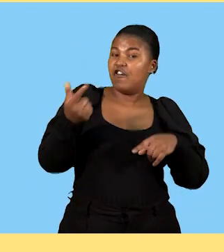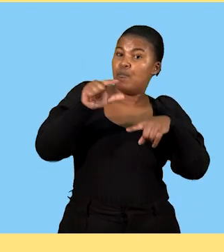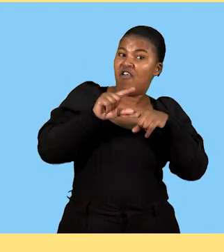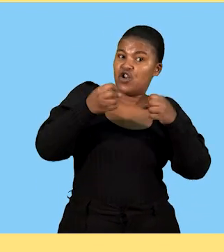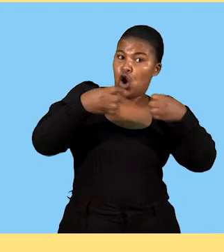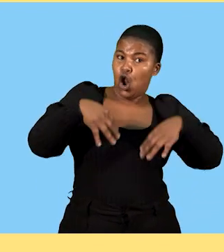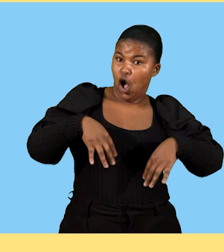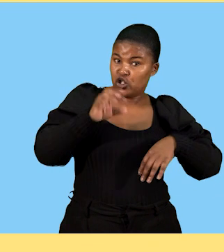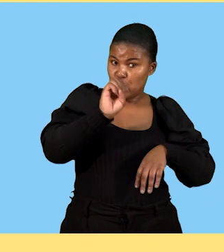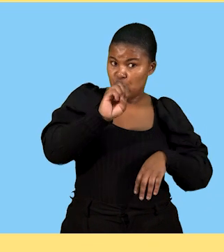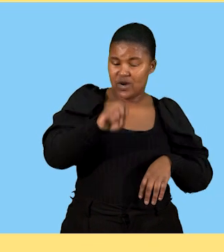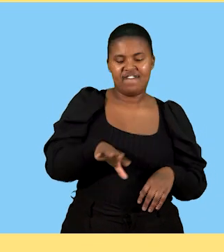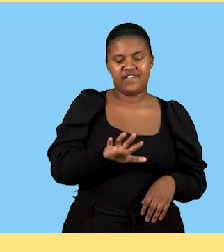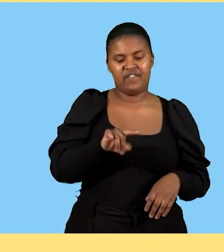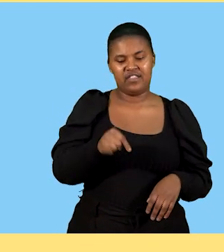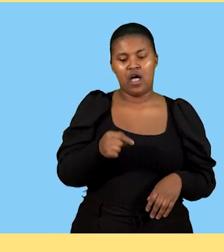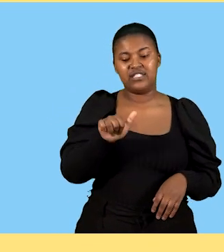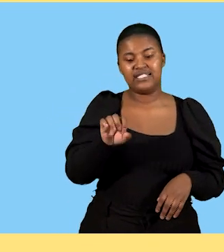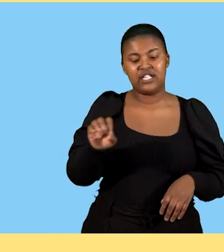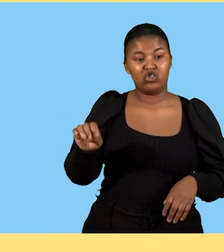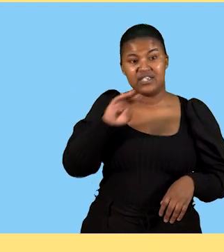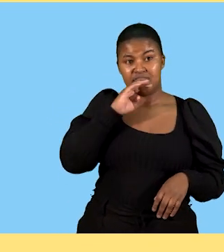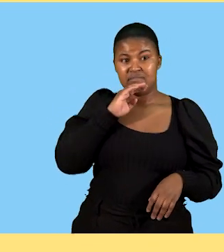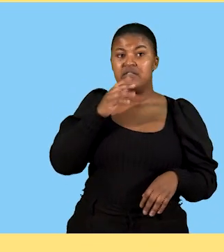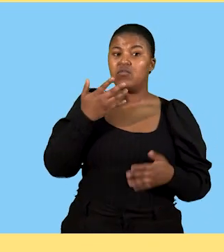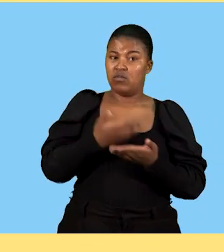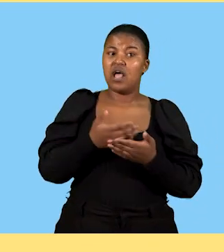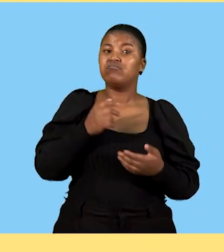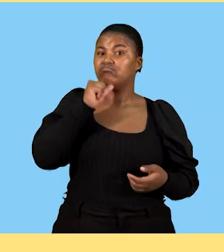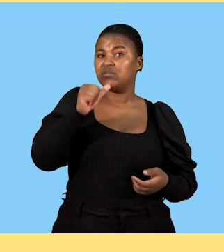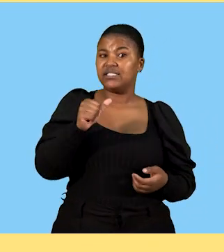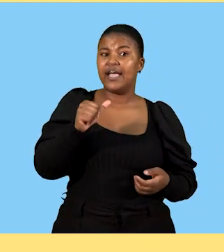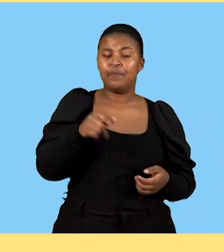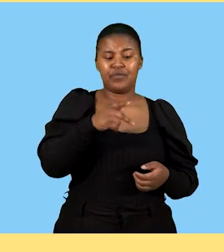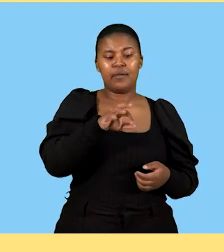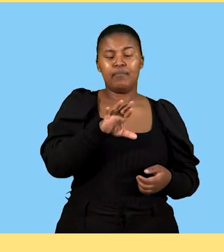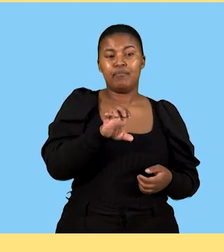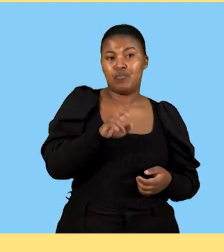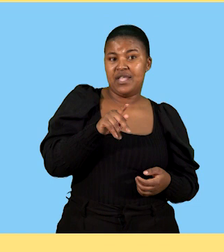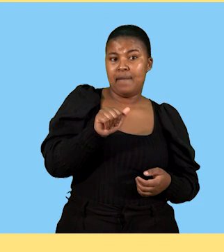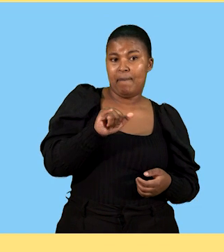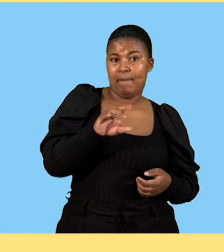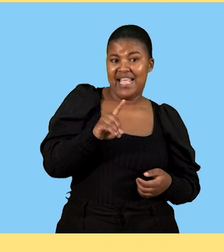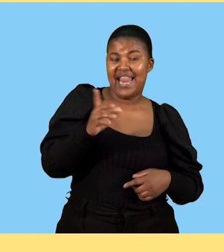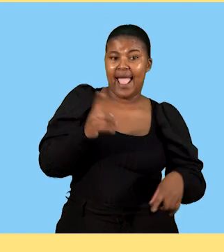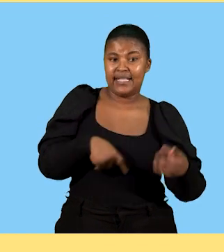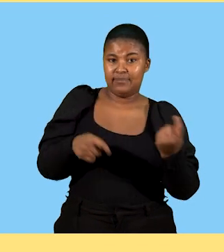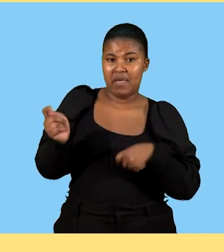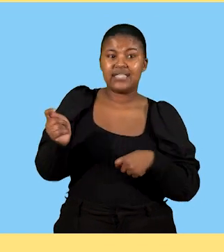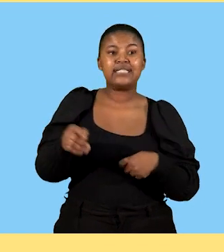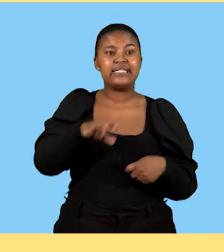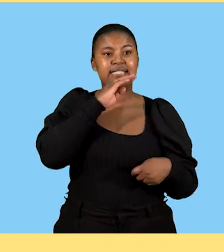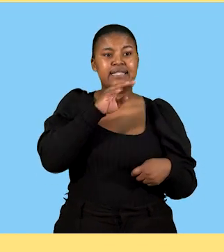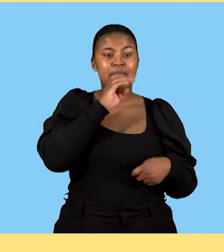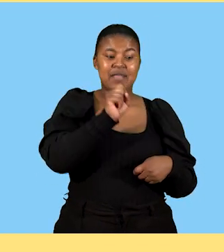loss, you are then able to come to your prepaid expense. And remember, prepaid expense, we'll consider it to be